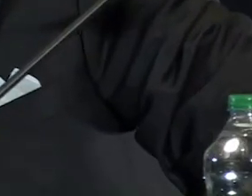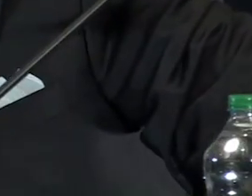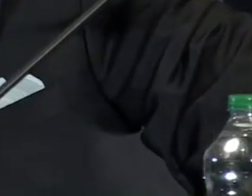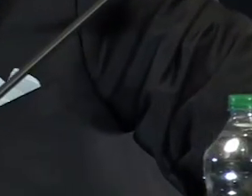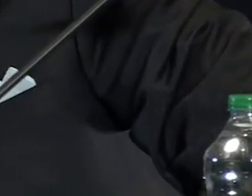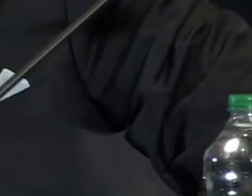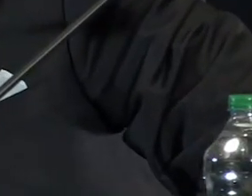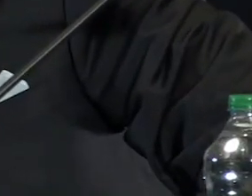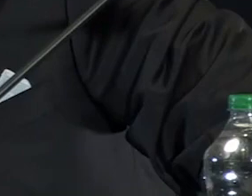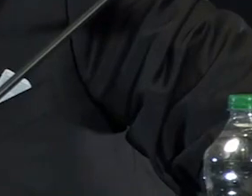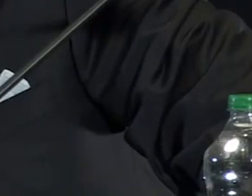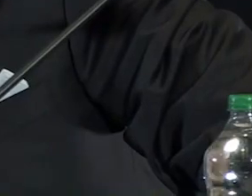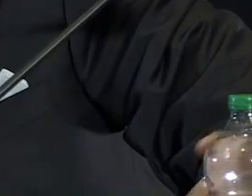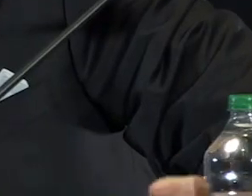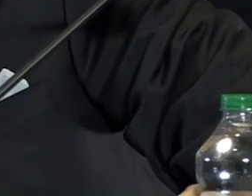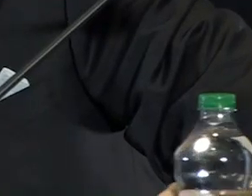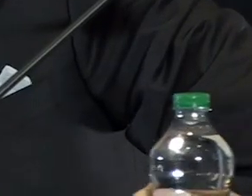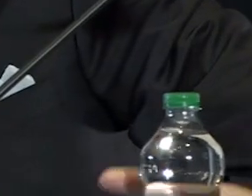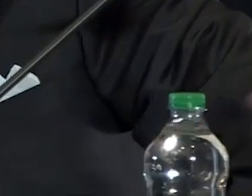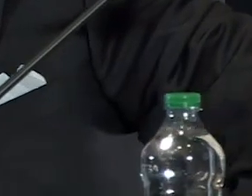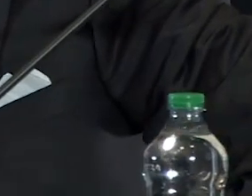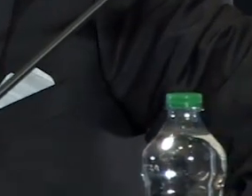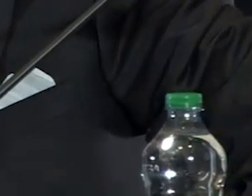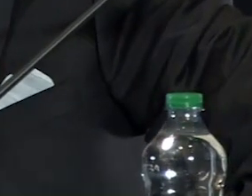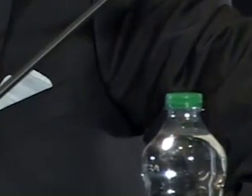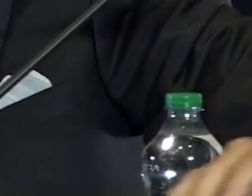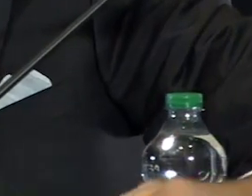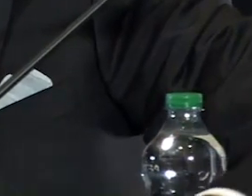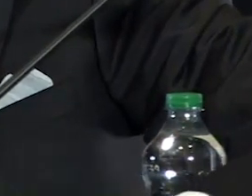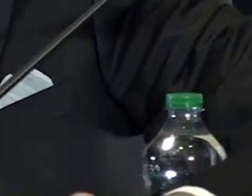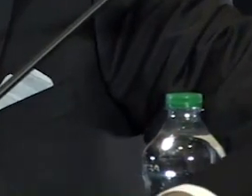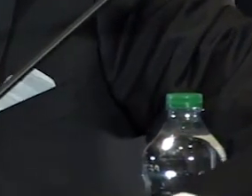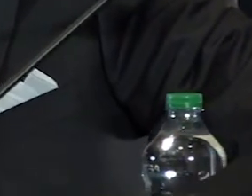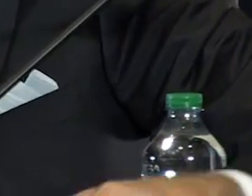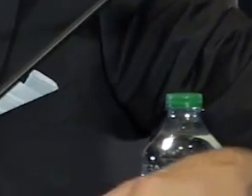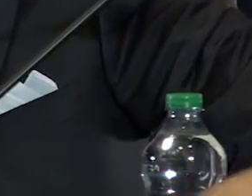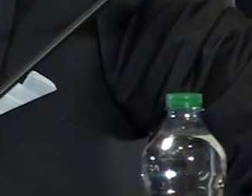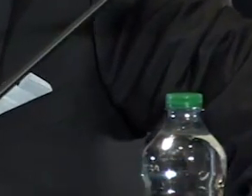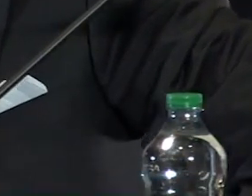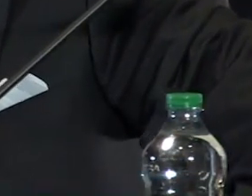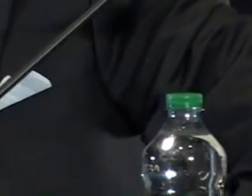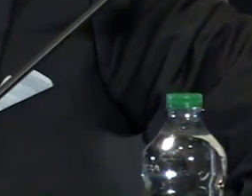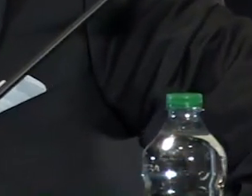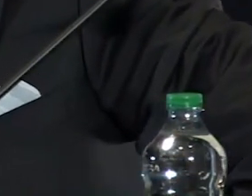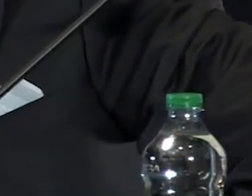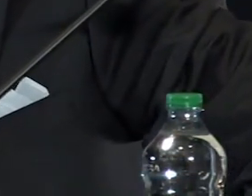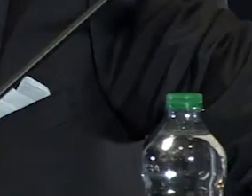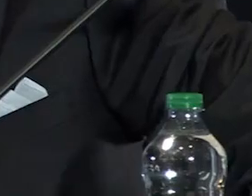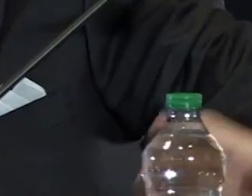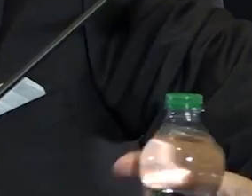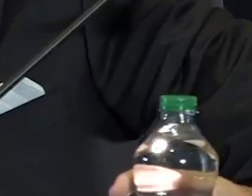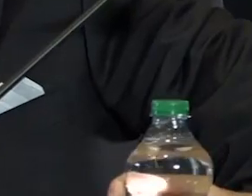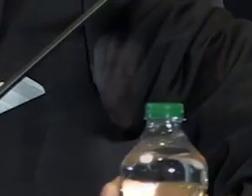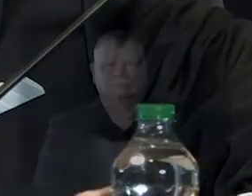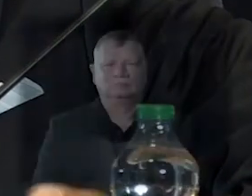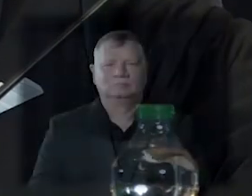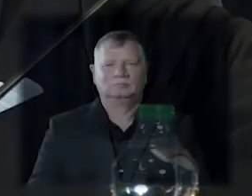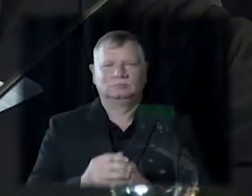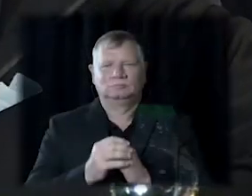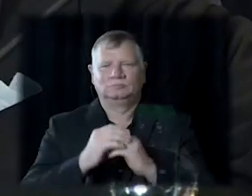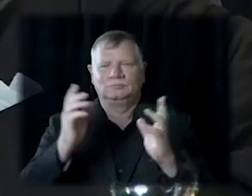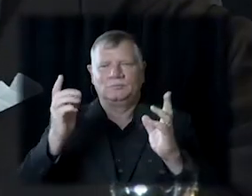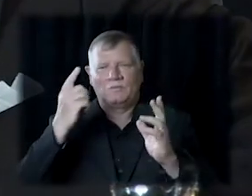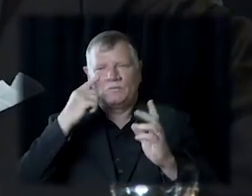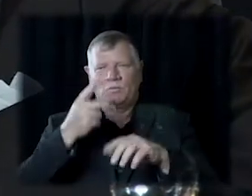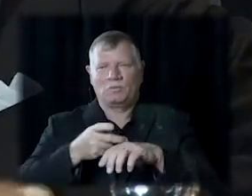welcome everybody to the 16th meeting of the Financial Oversight Board, Management Board for